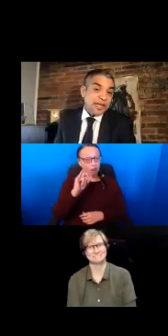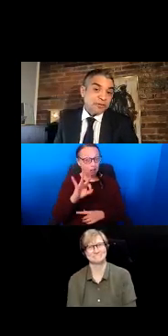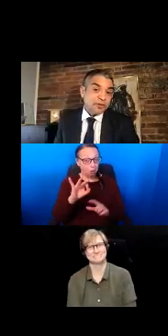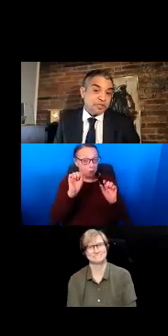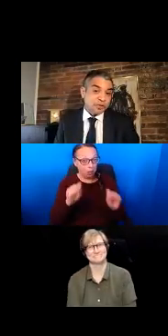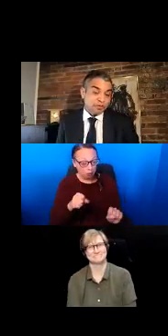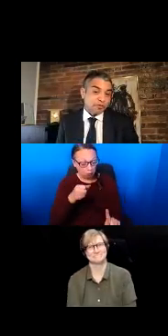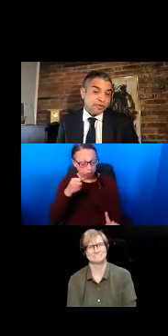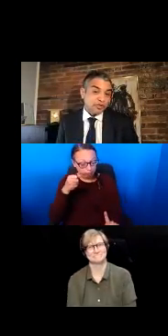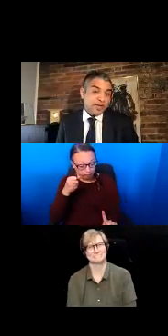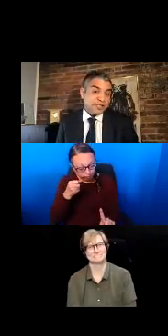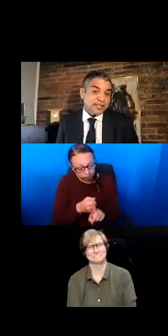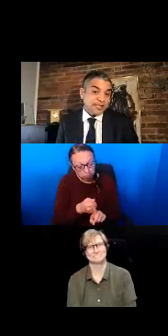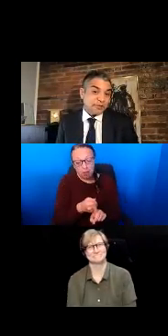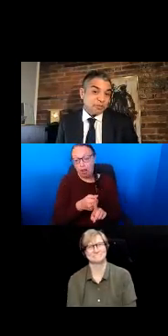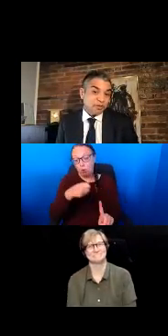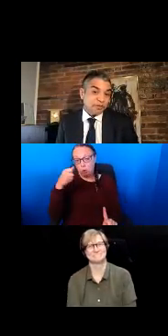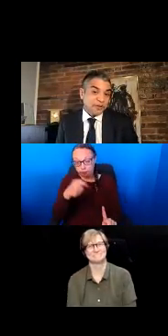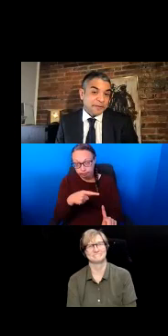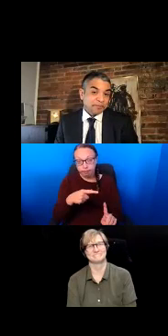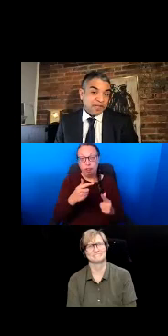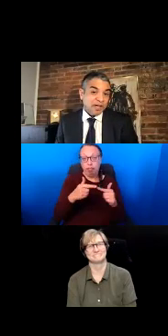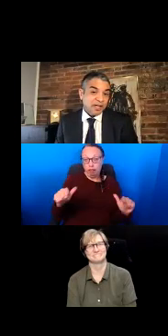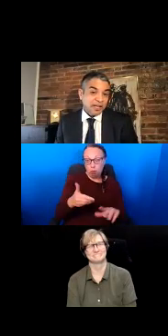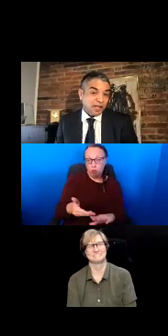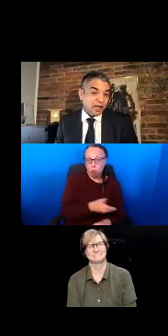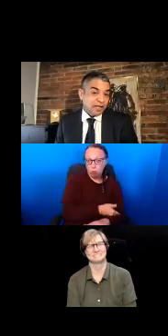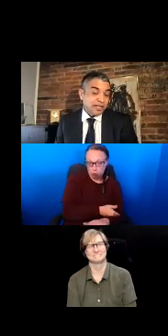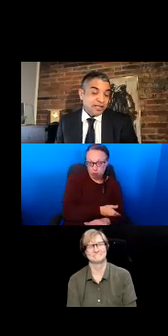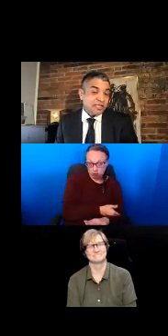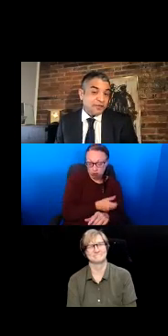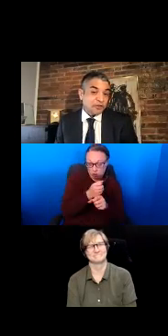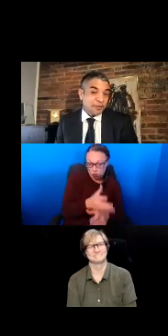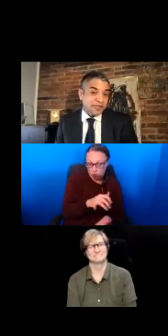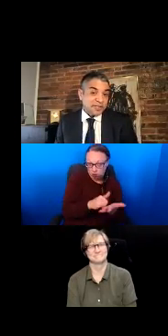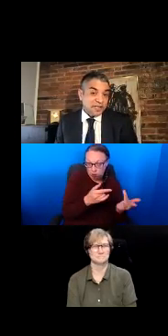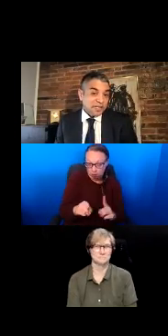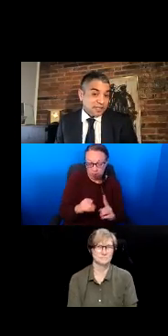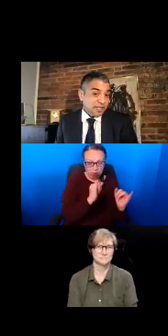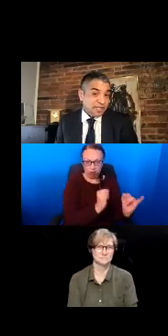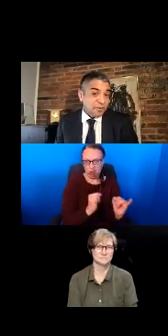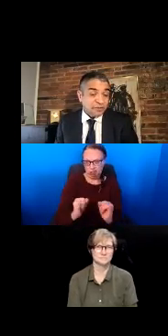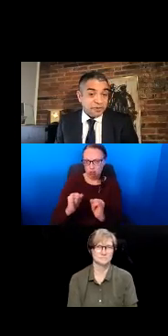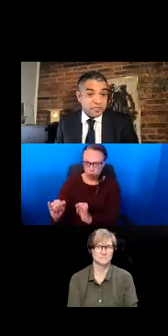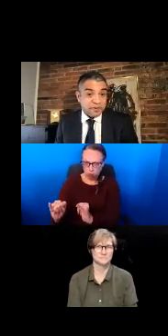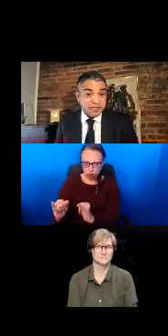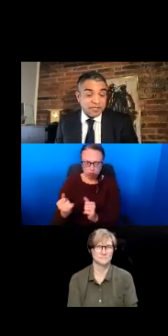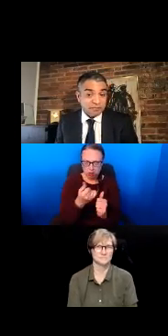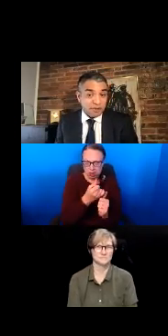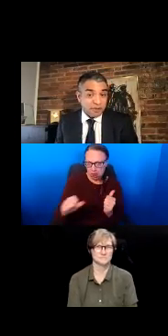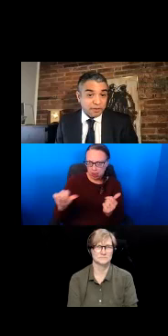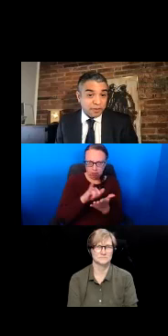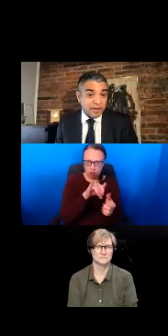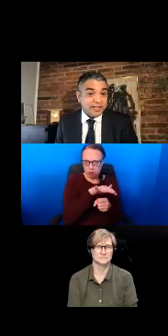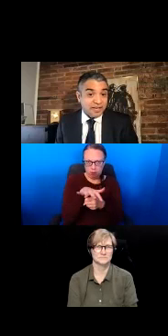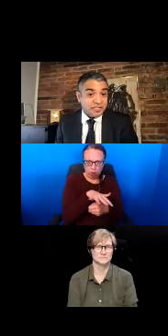a language improvement, a transient language improvement on an individual basis in any one of those spots, and